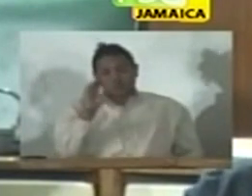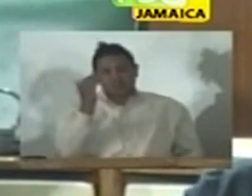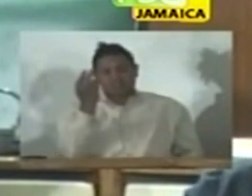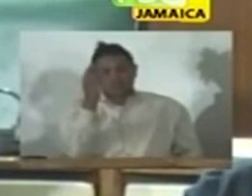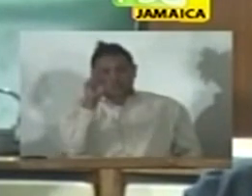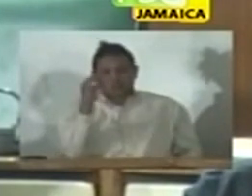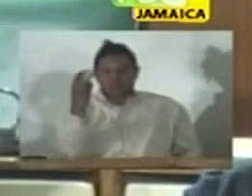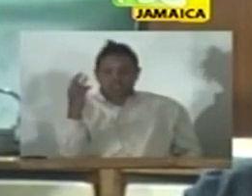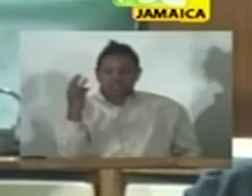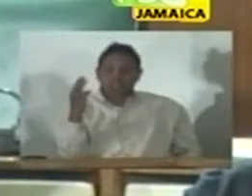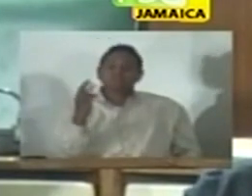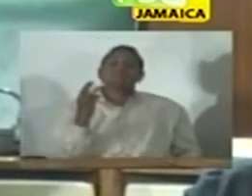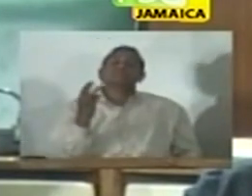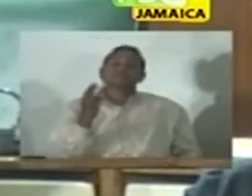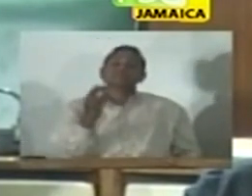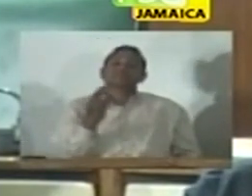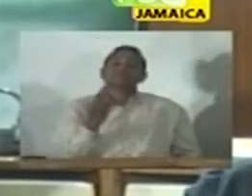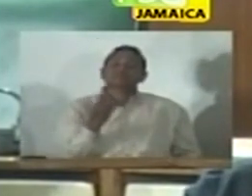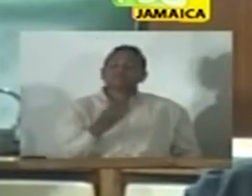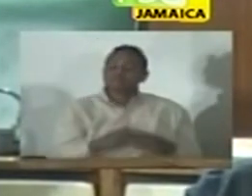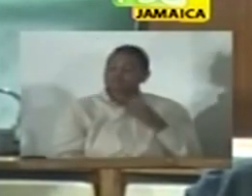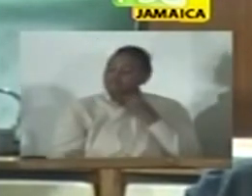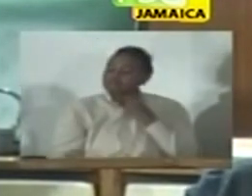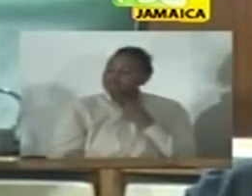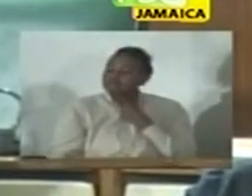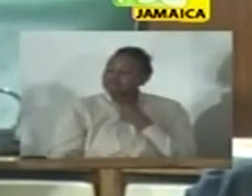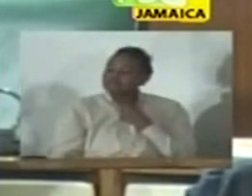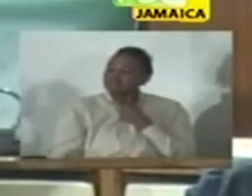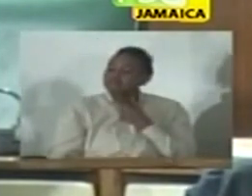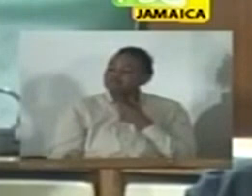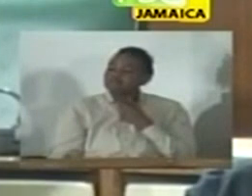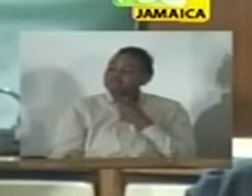2015-2016. And not only that,